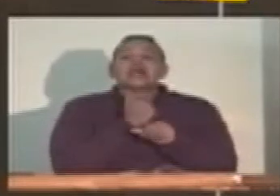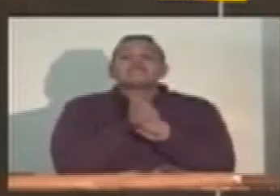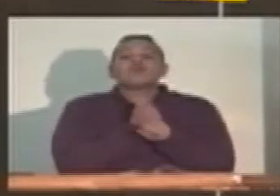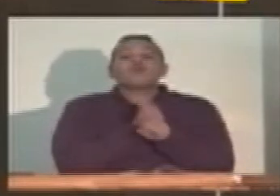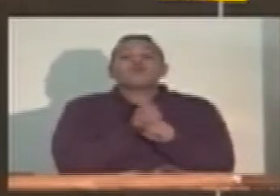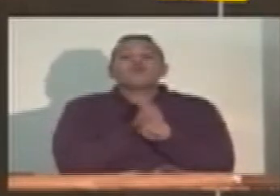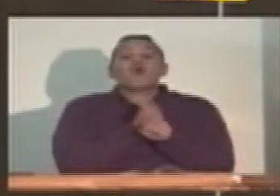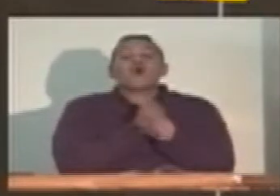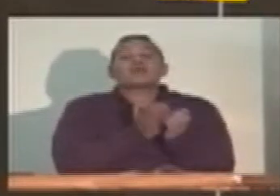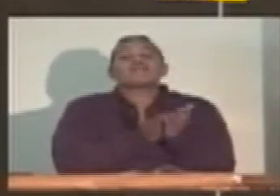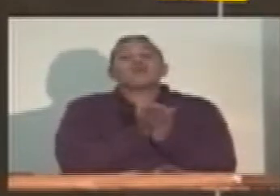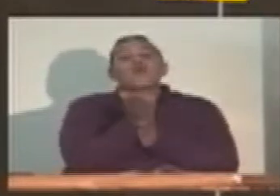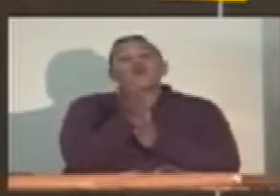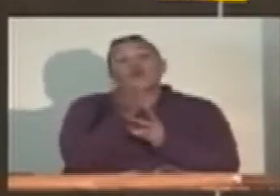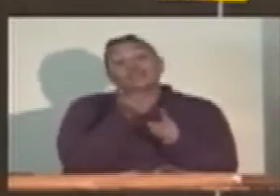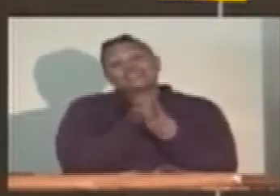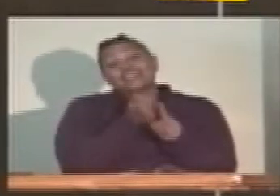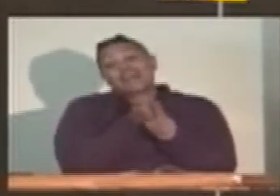workflow